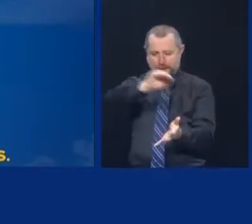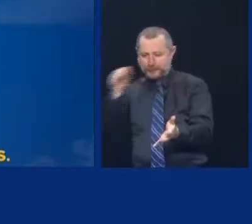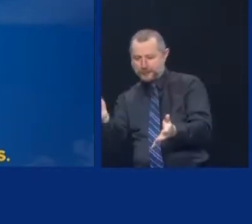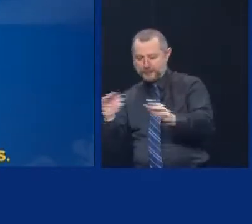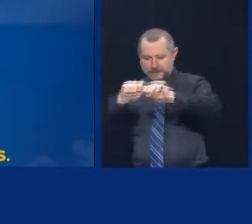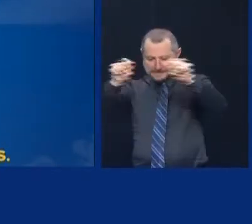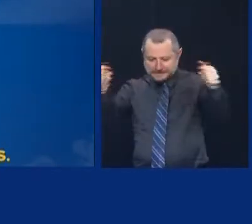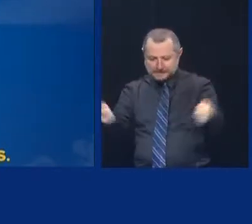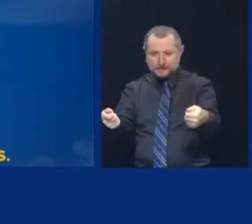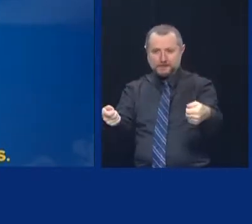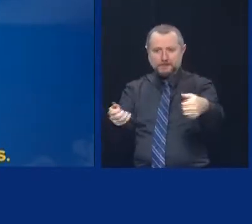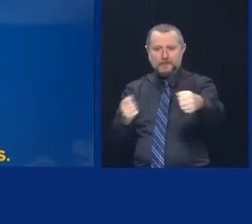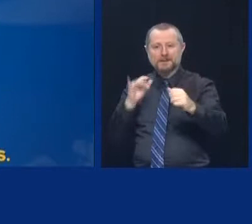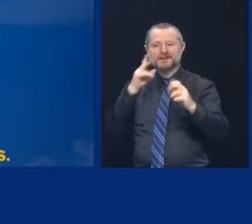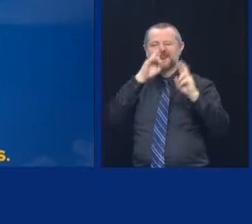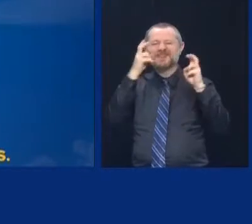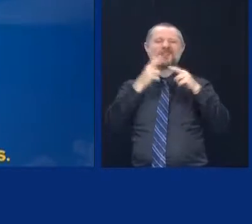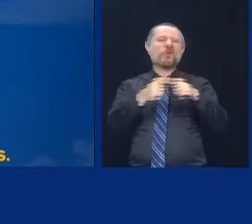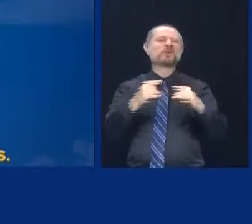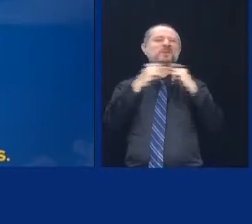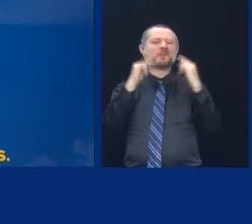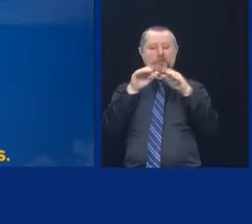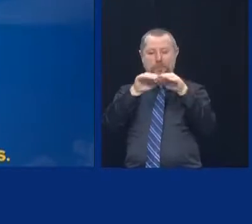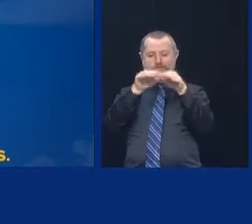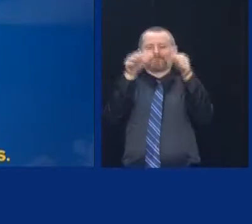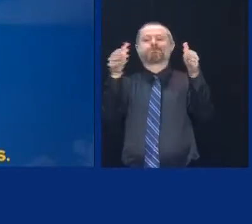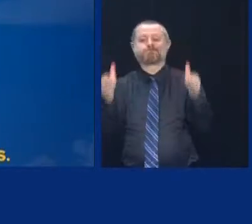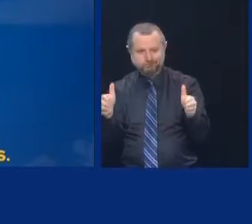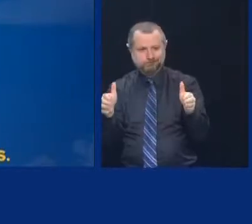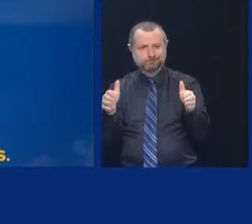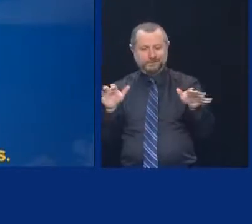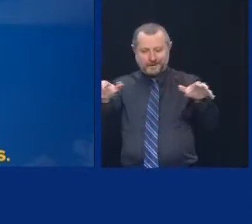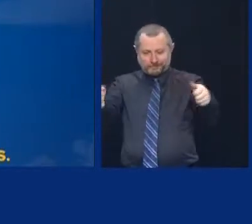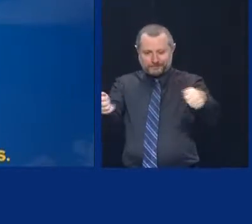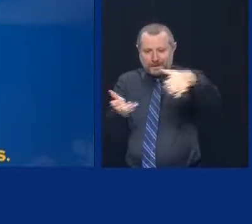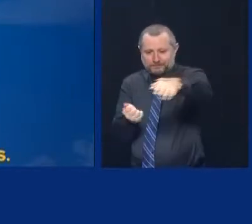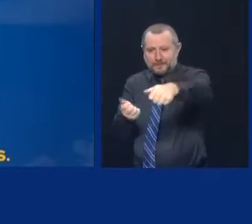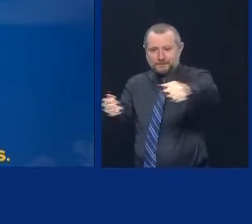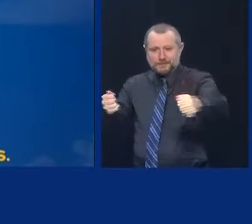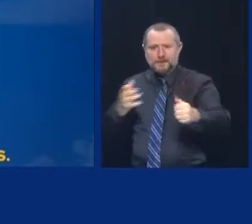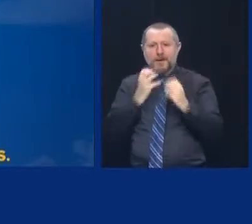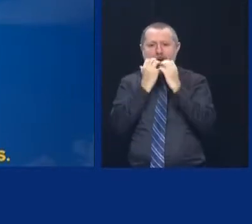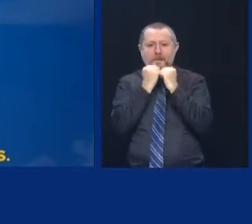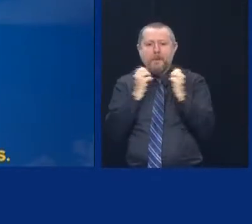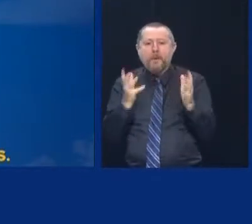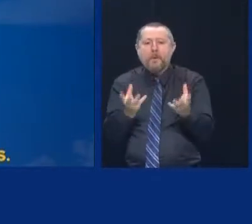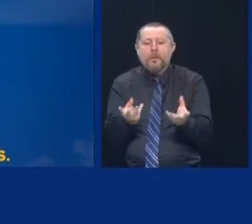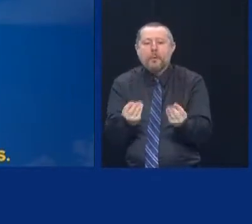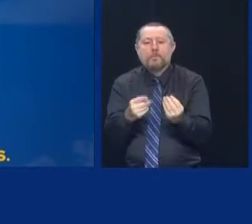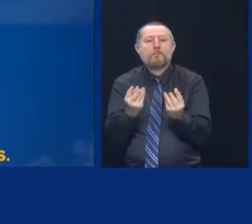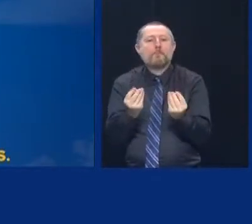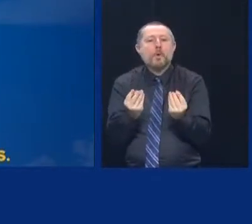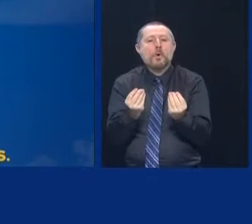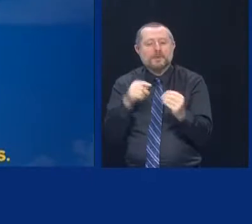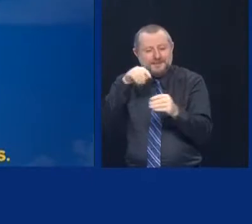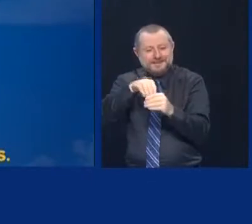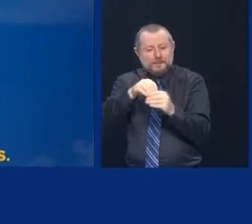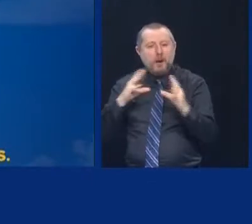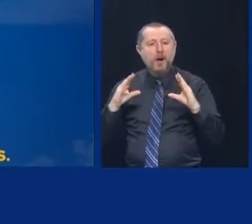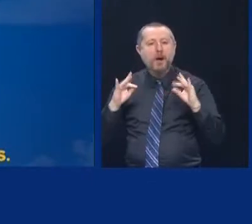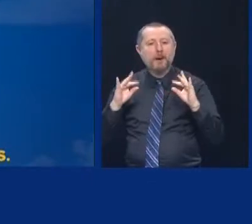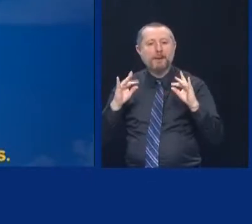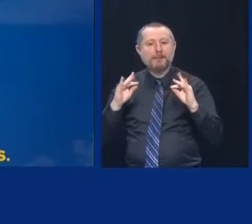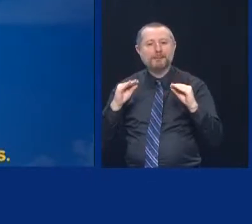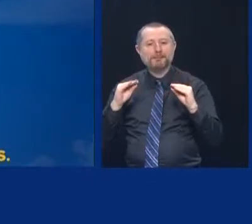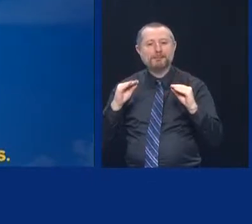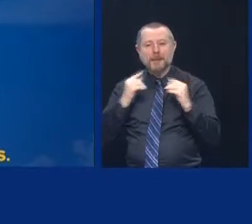on top of the turkey with aluminum foil. Keeps all the moisture in. Never worked. Turkey was